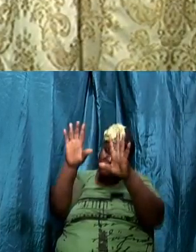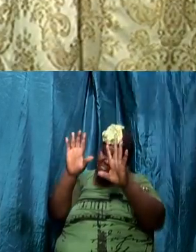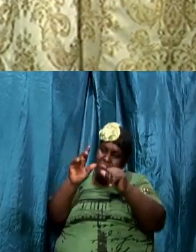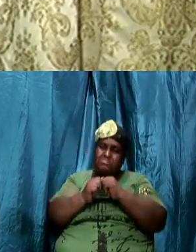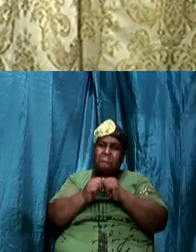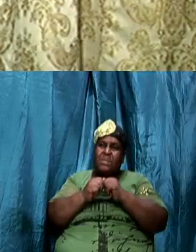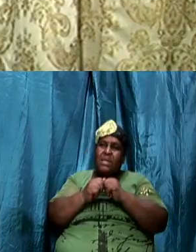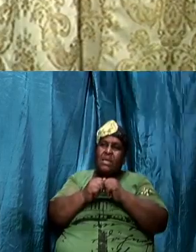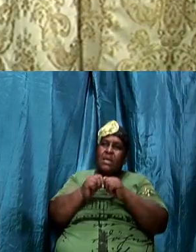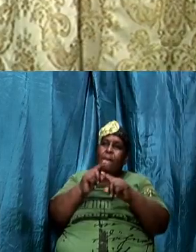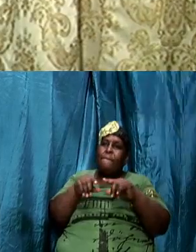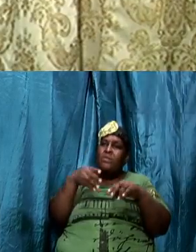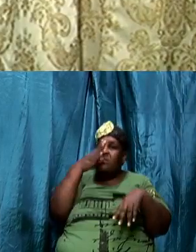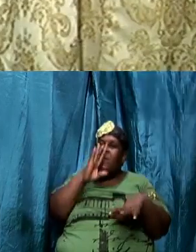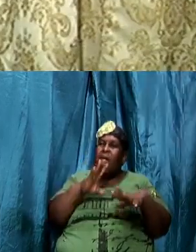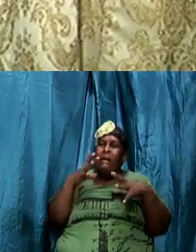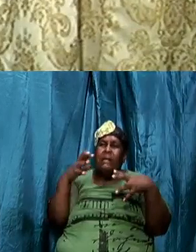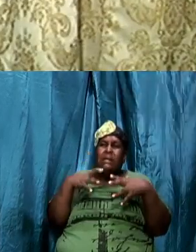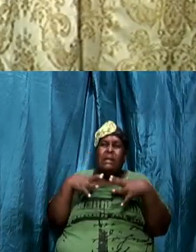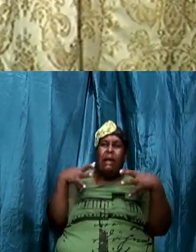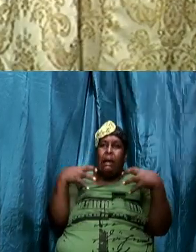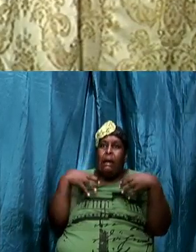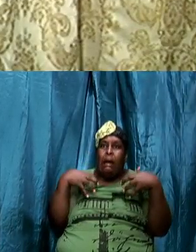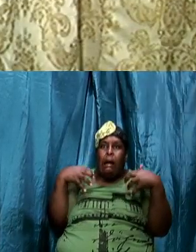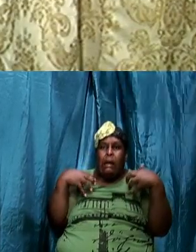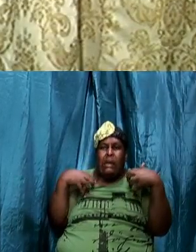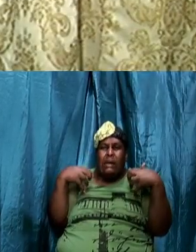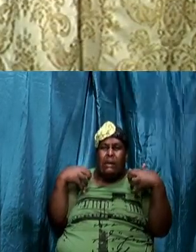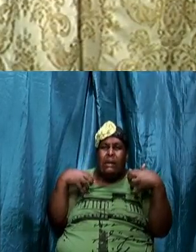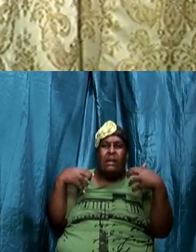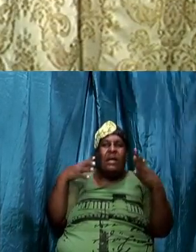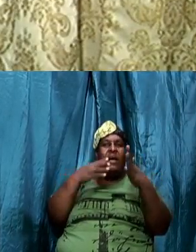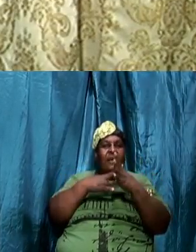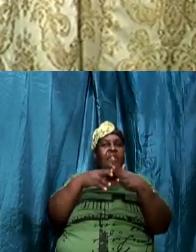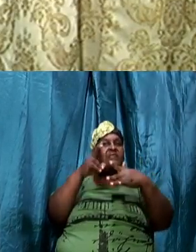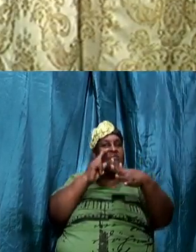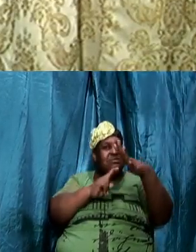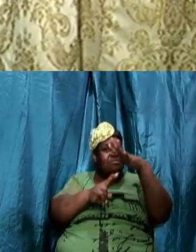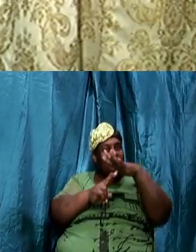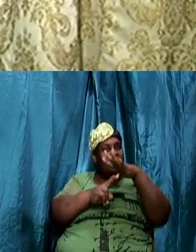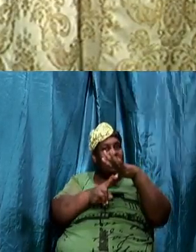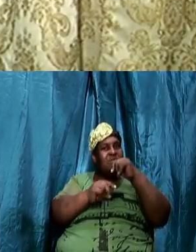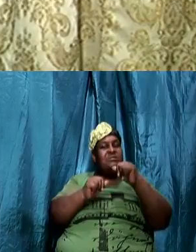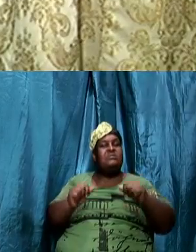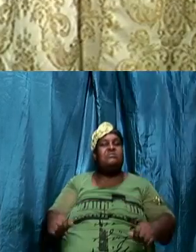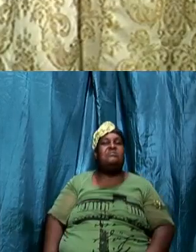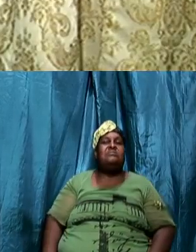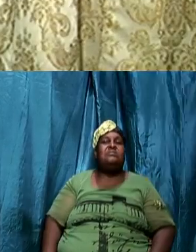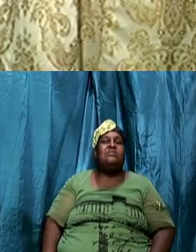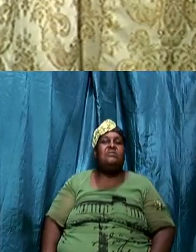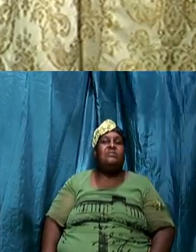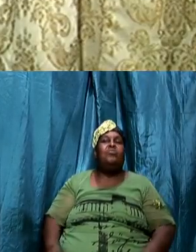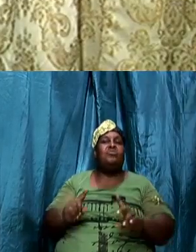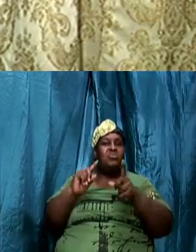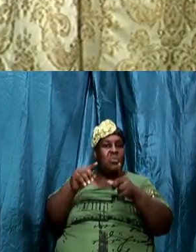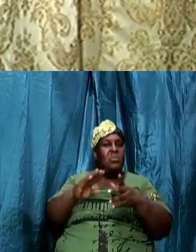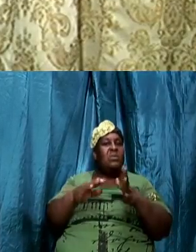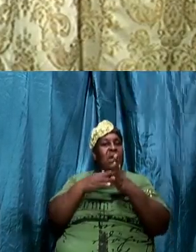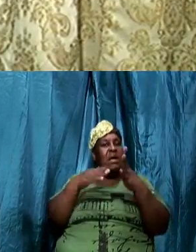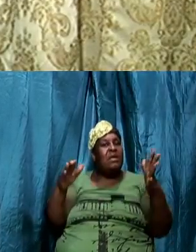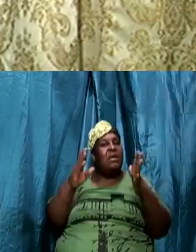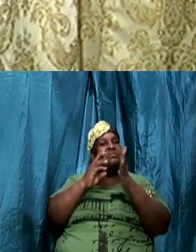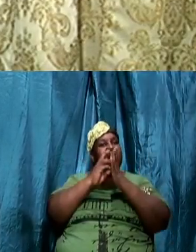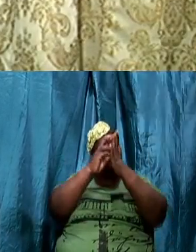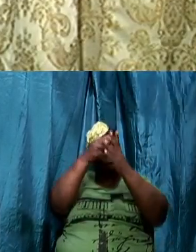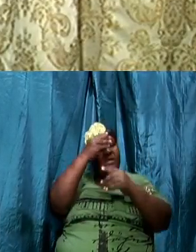anger was kindled against him as he went is indicative that he was going against the will of God.